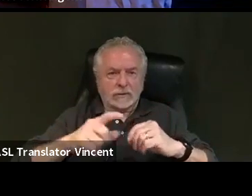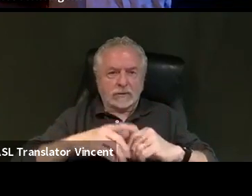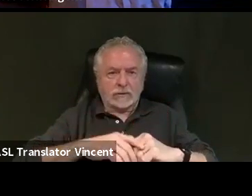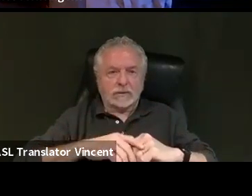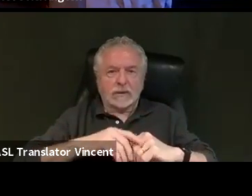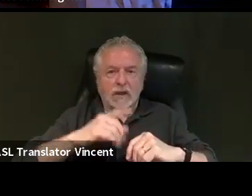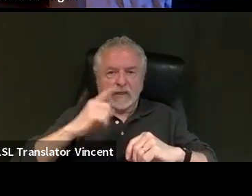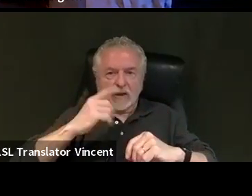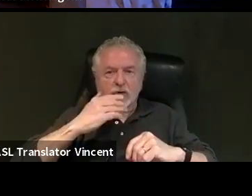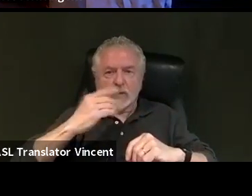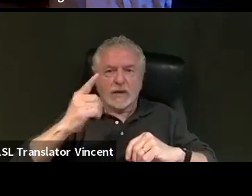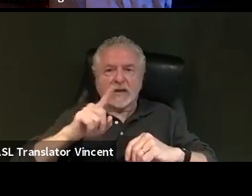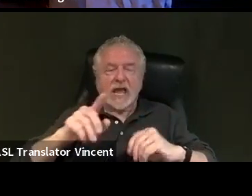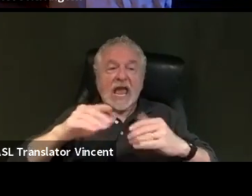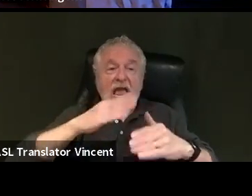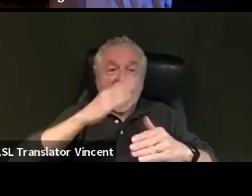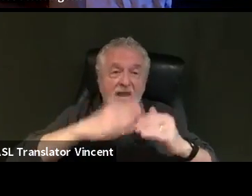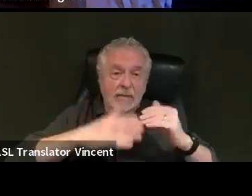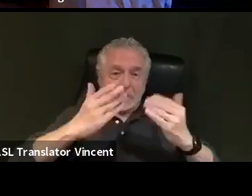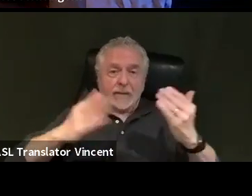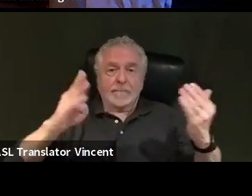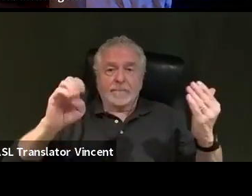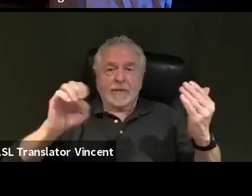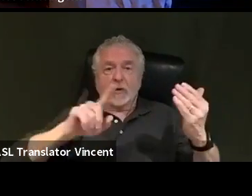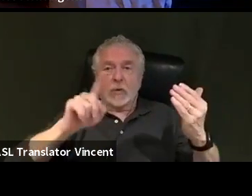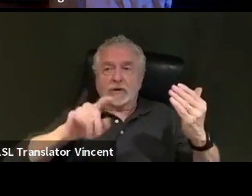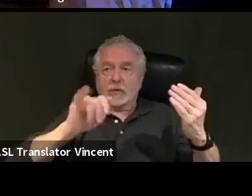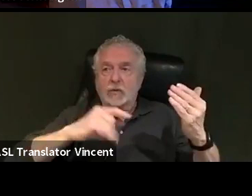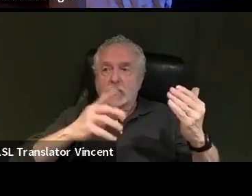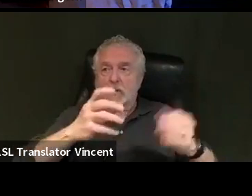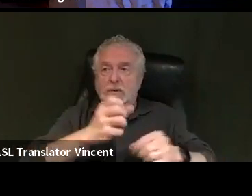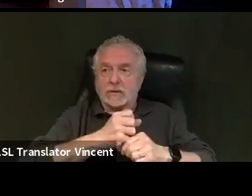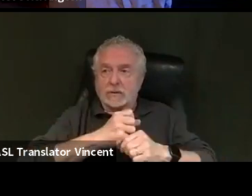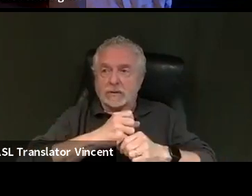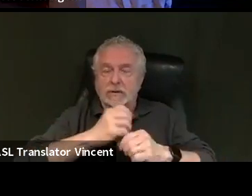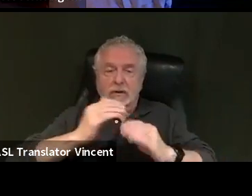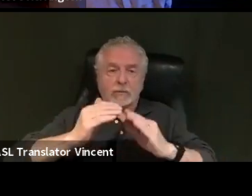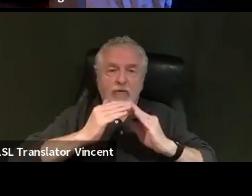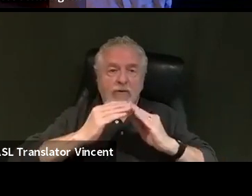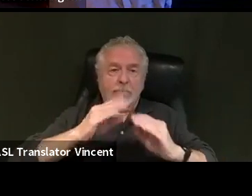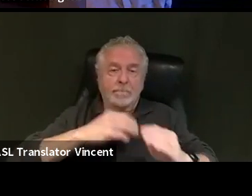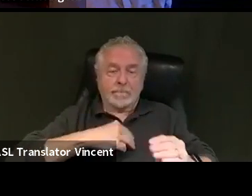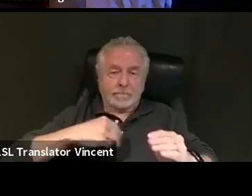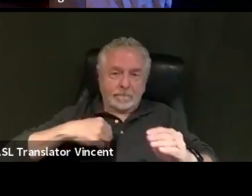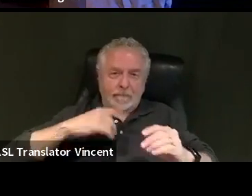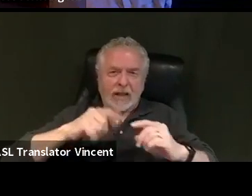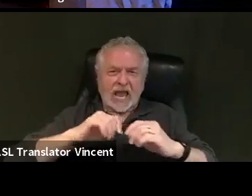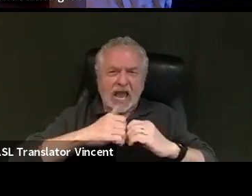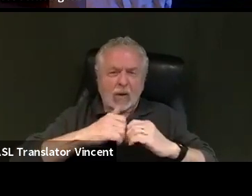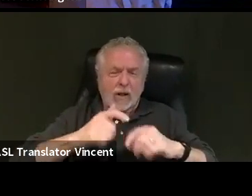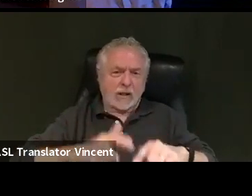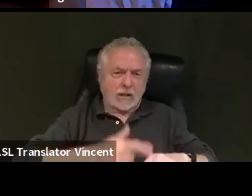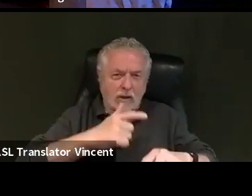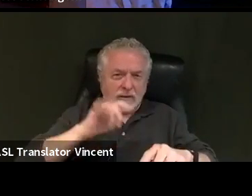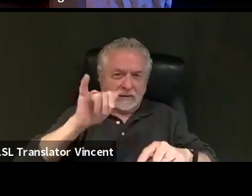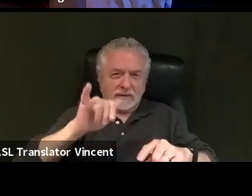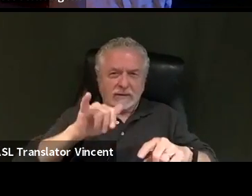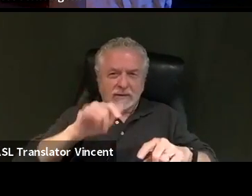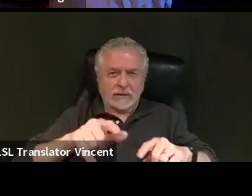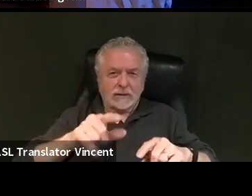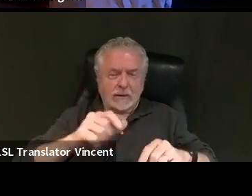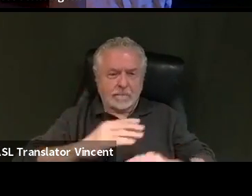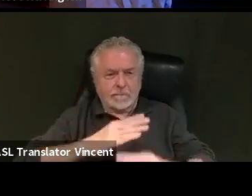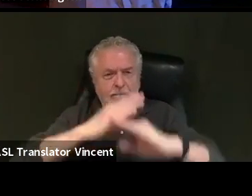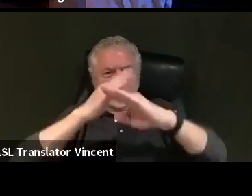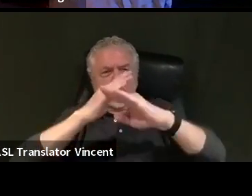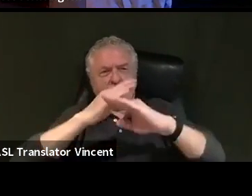question. And I thought a good one to end it on might be a question that we received from a community member about how long does the